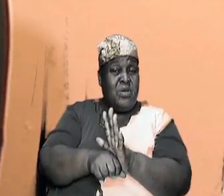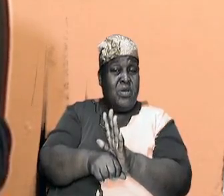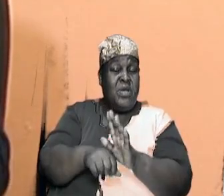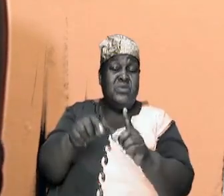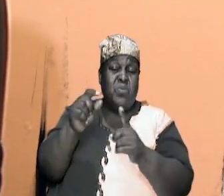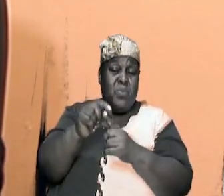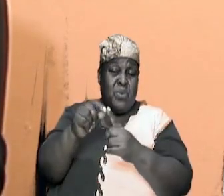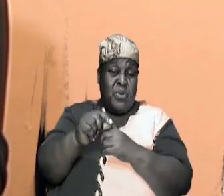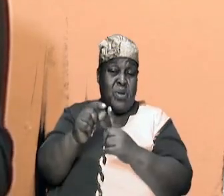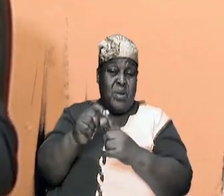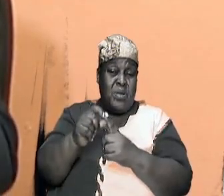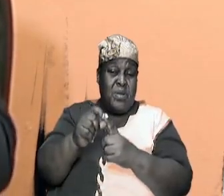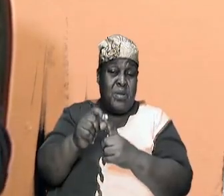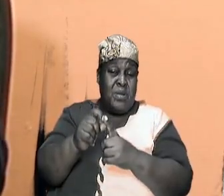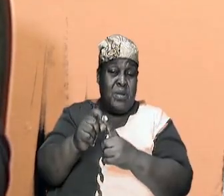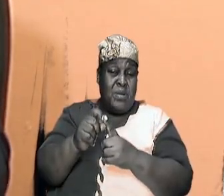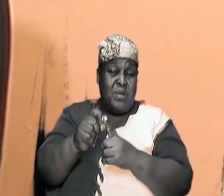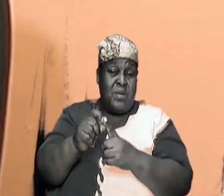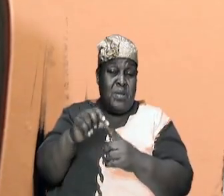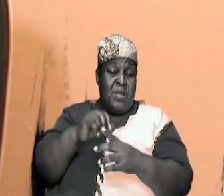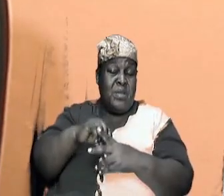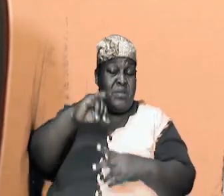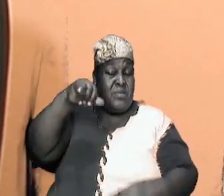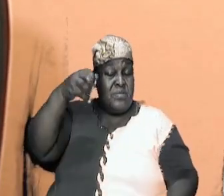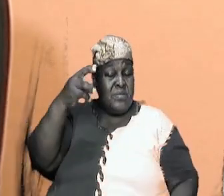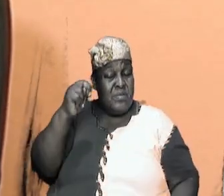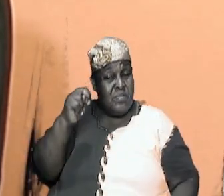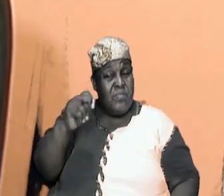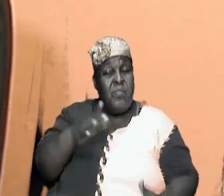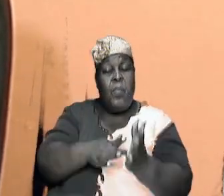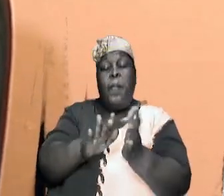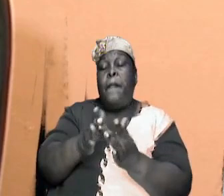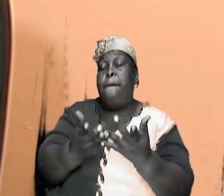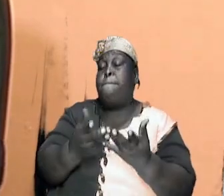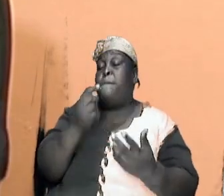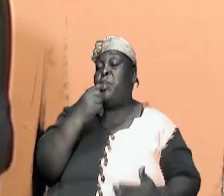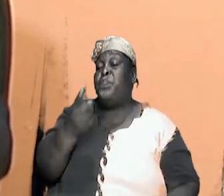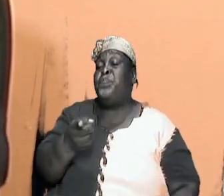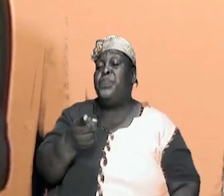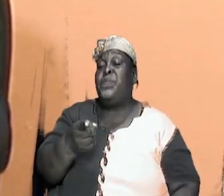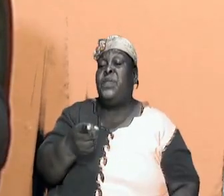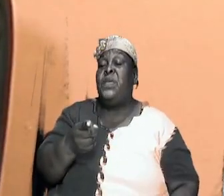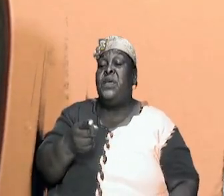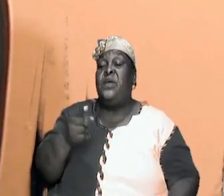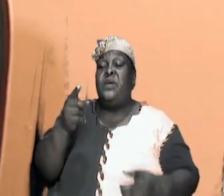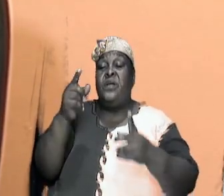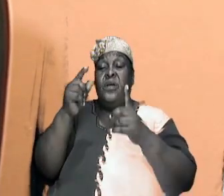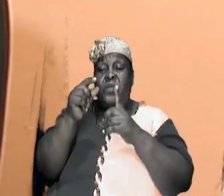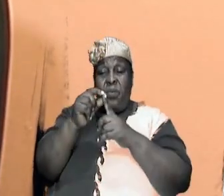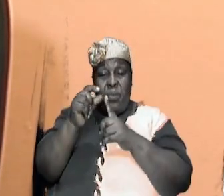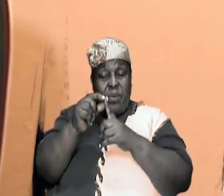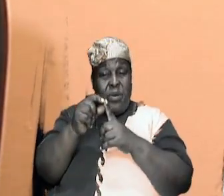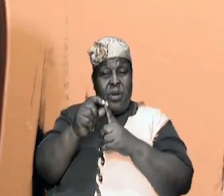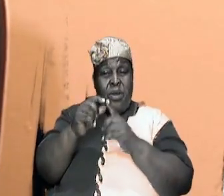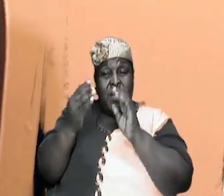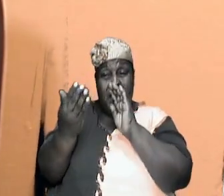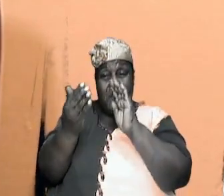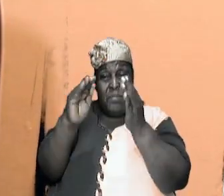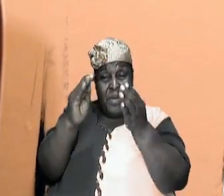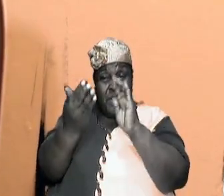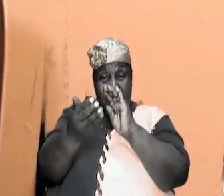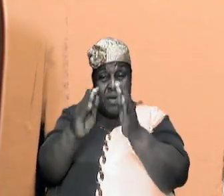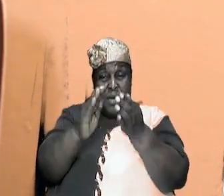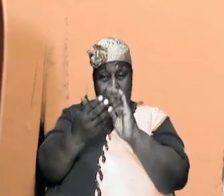Word personified. In St. John, the Bible says that, you know, the Word became